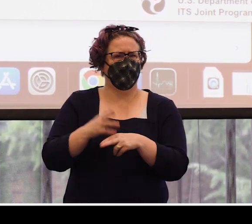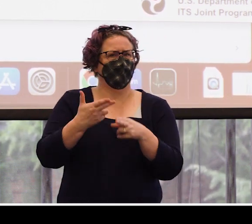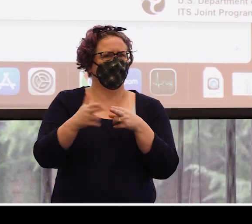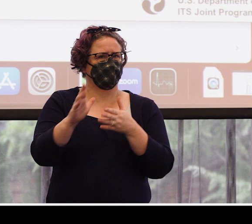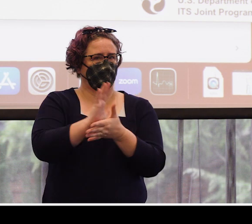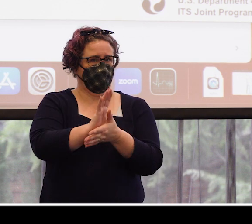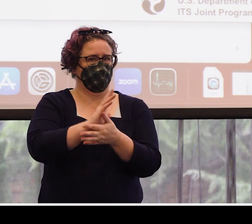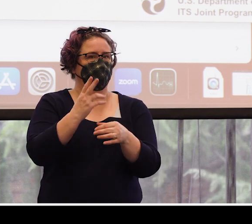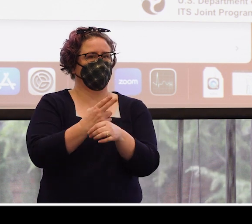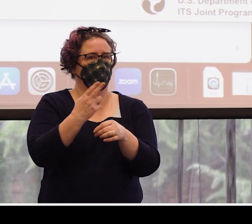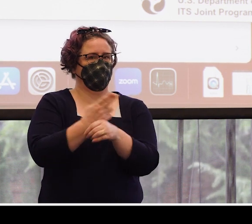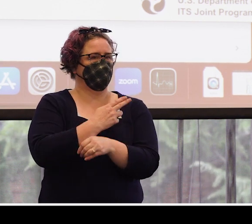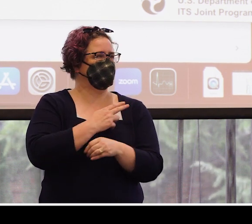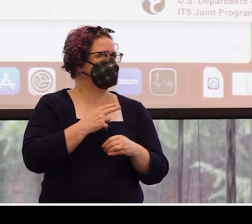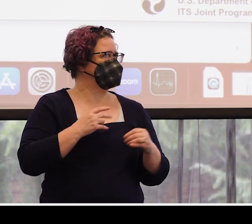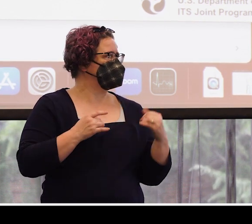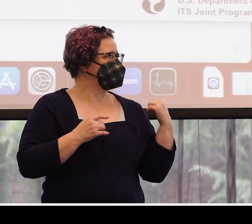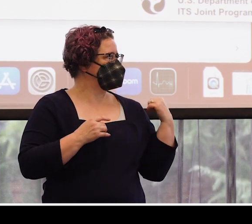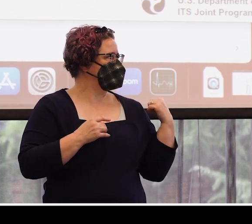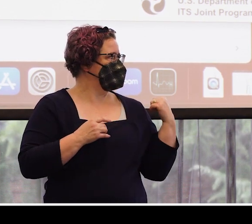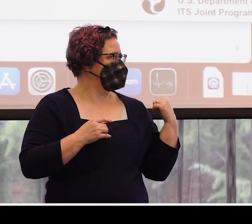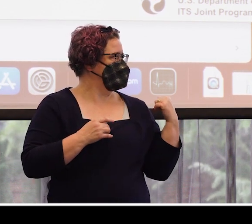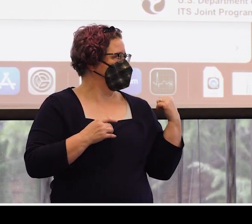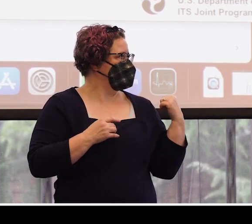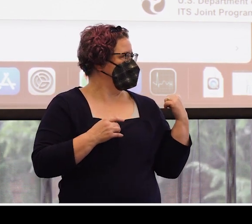me using